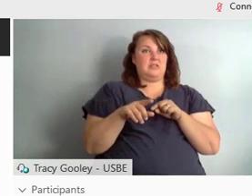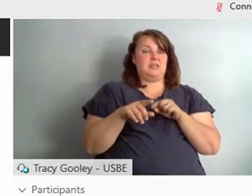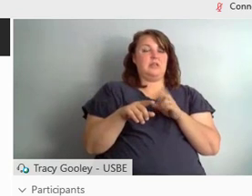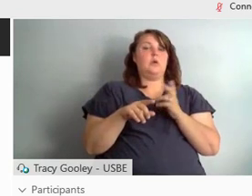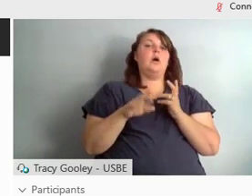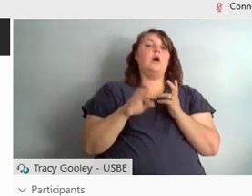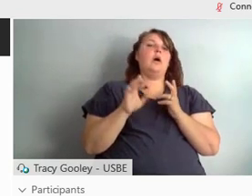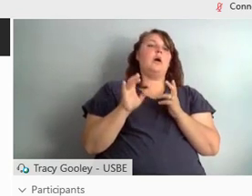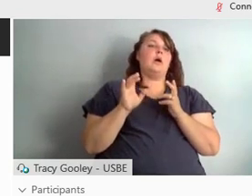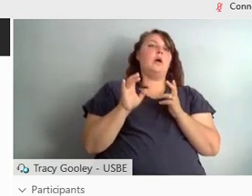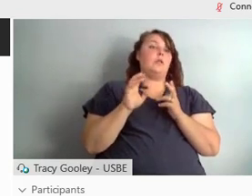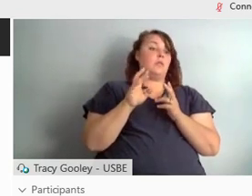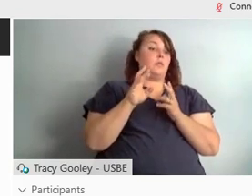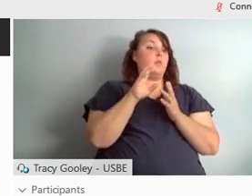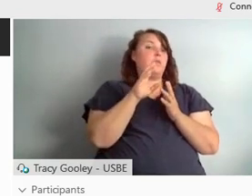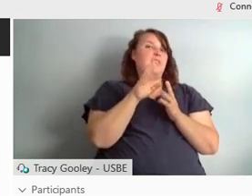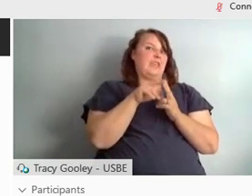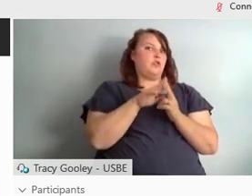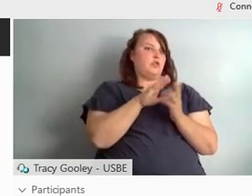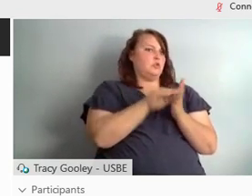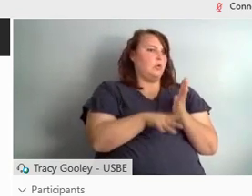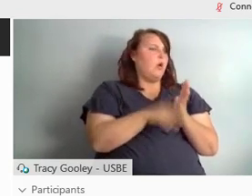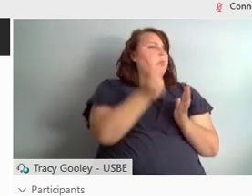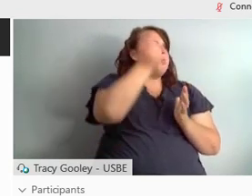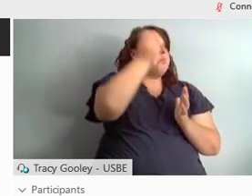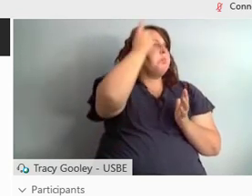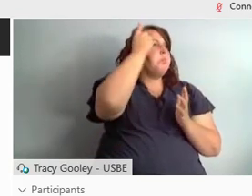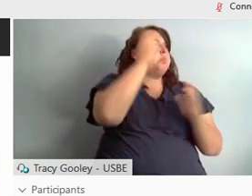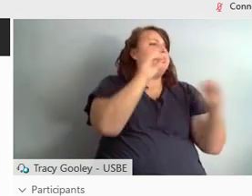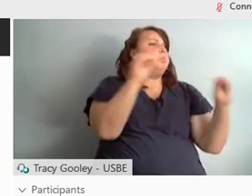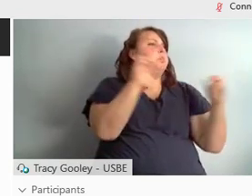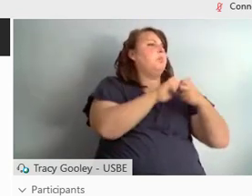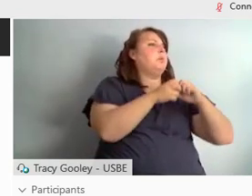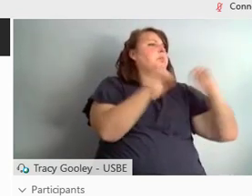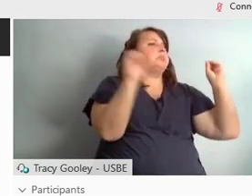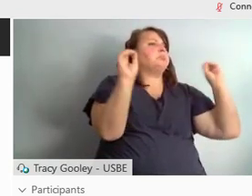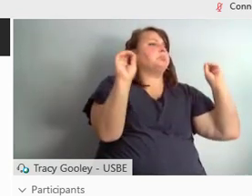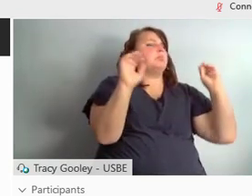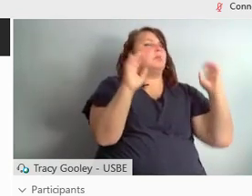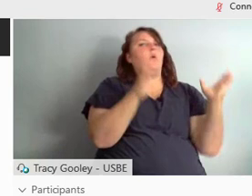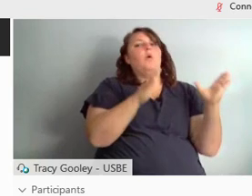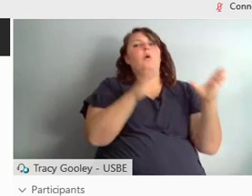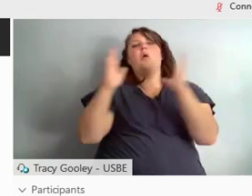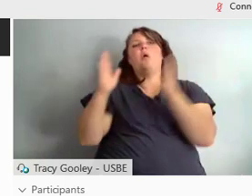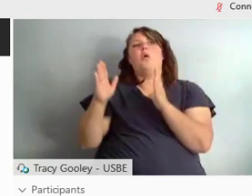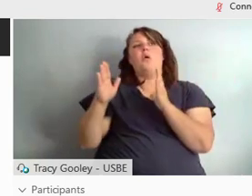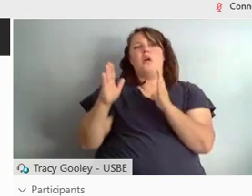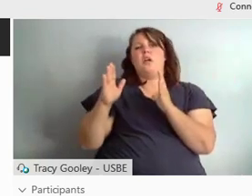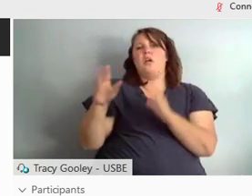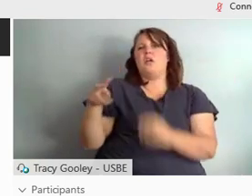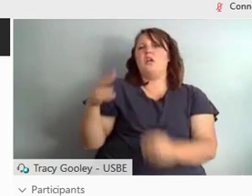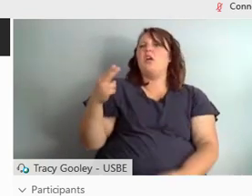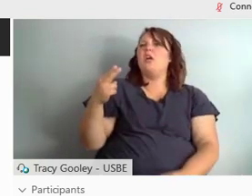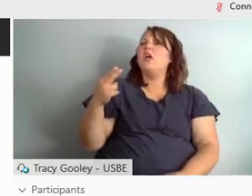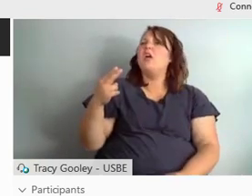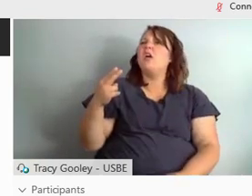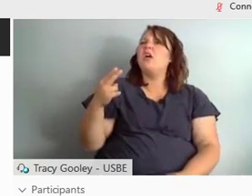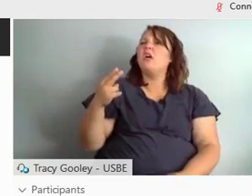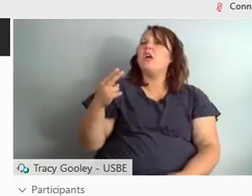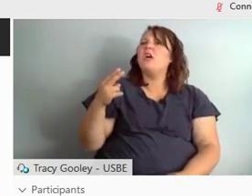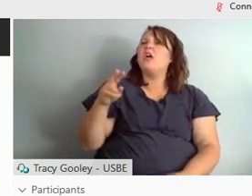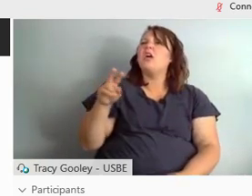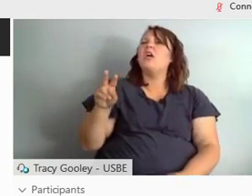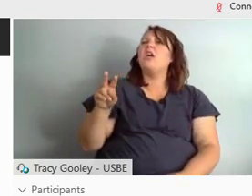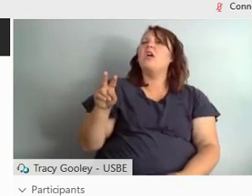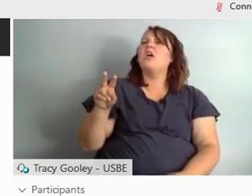one that the students got right away and had no problems with, or you got the look from the little